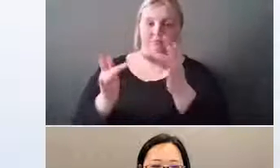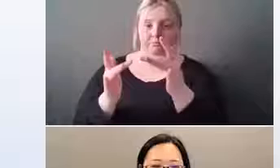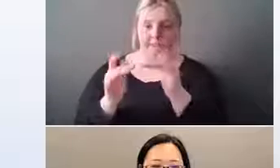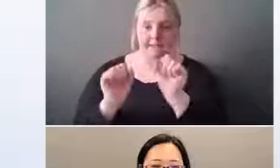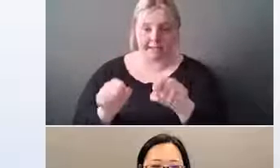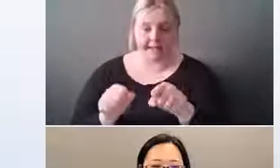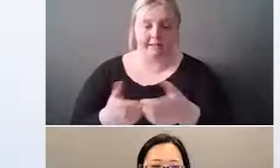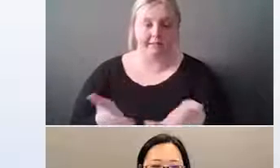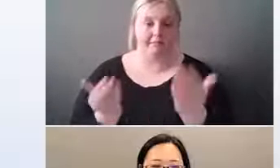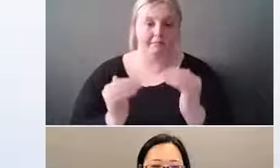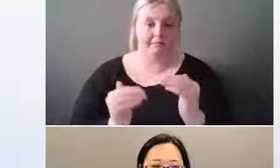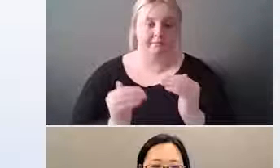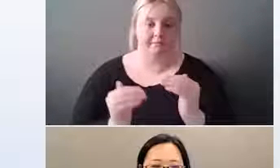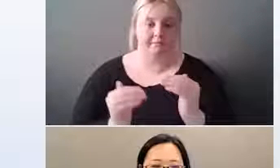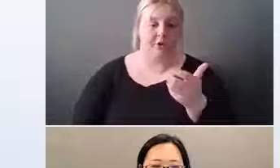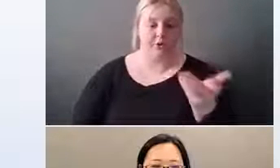the other